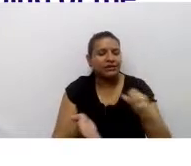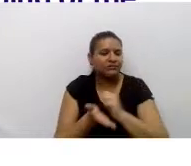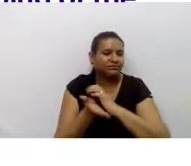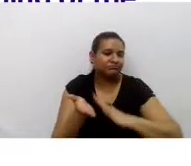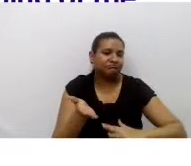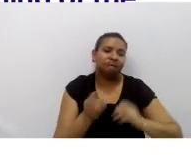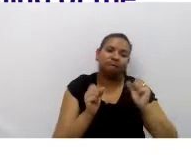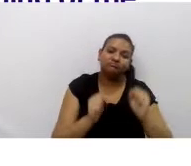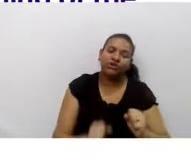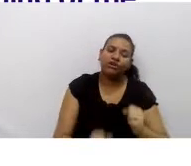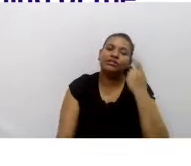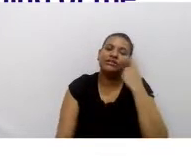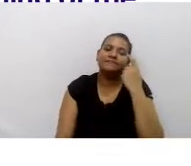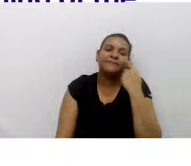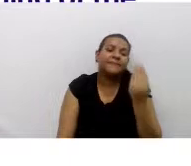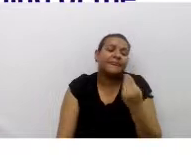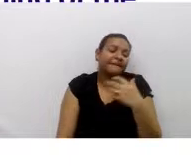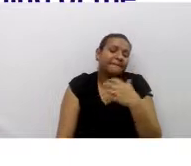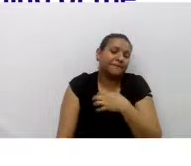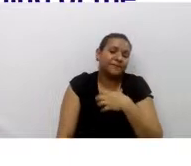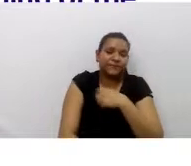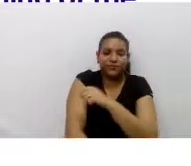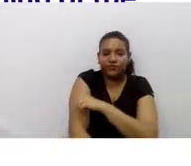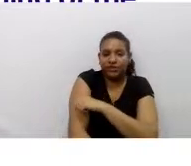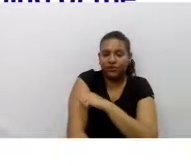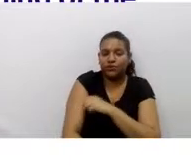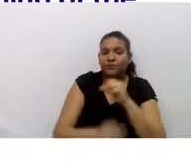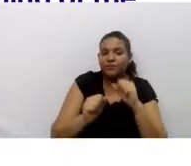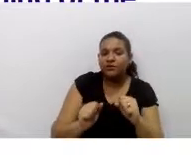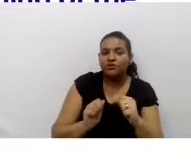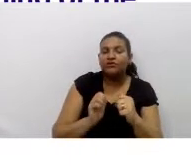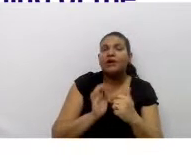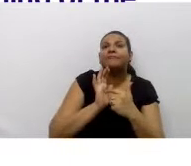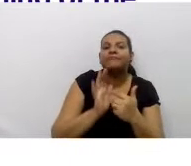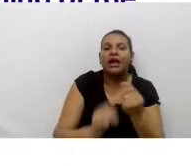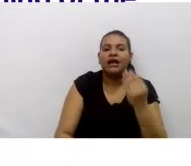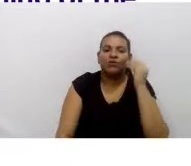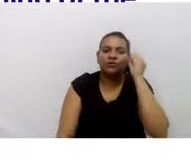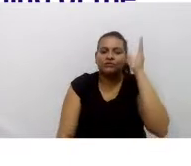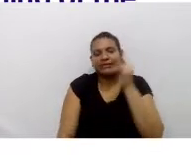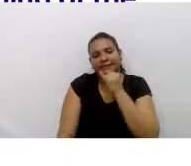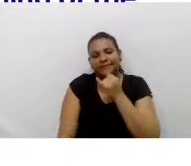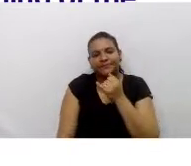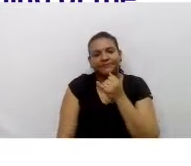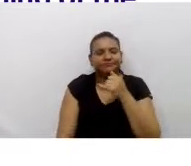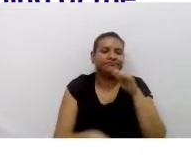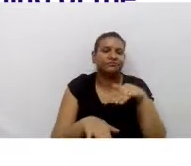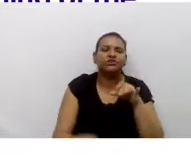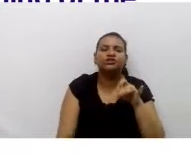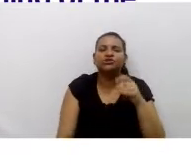understanding. For example, do you just use a test to